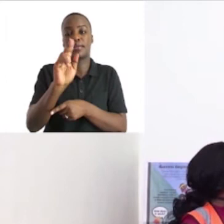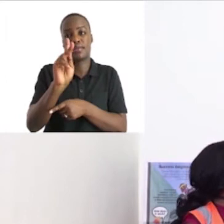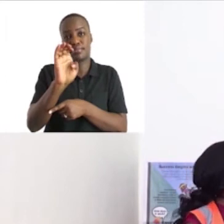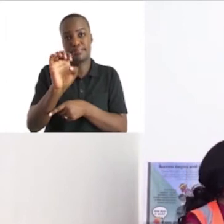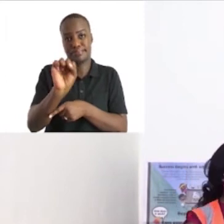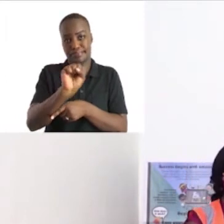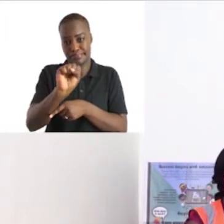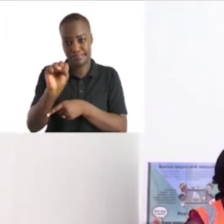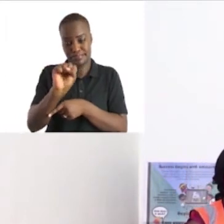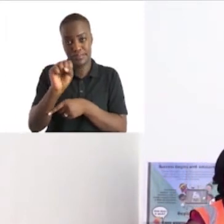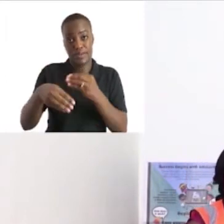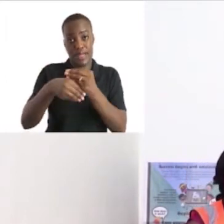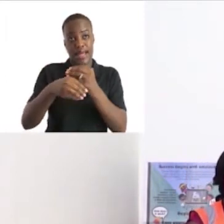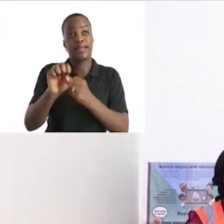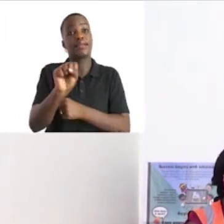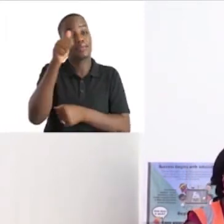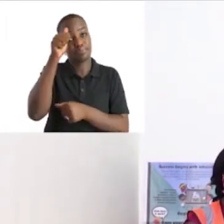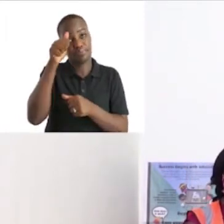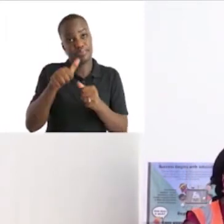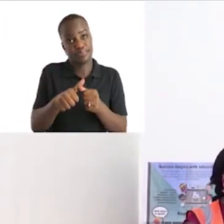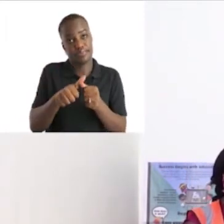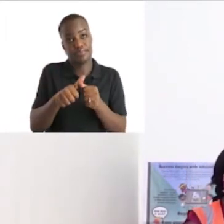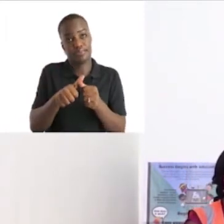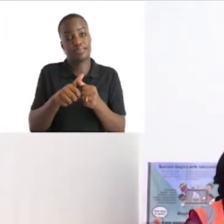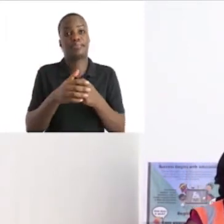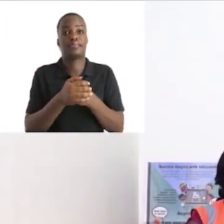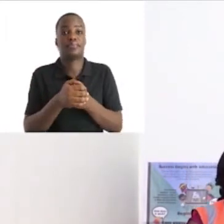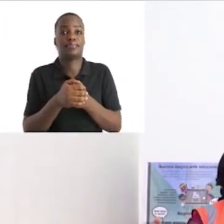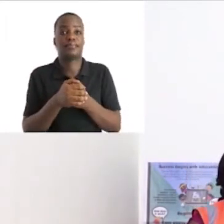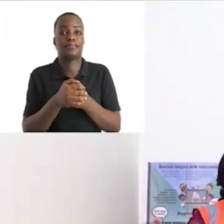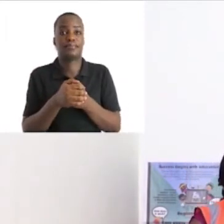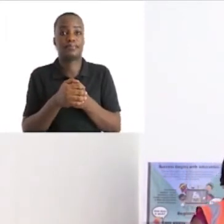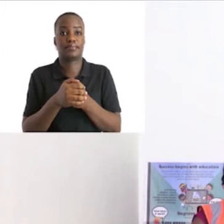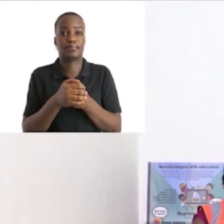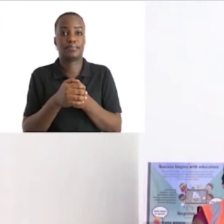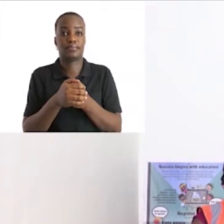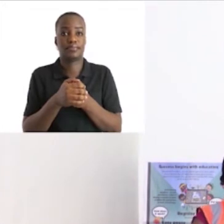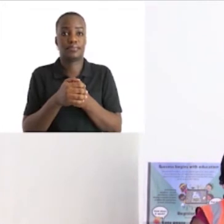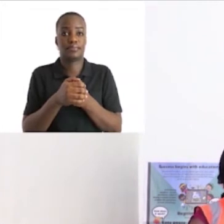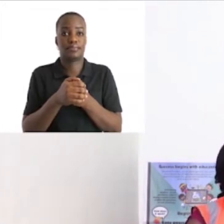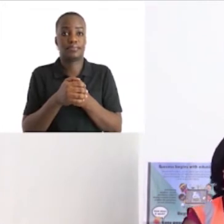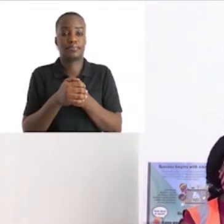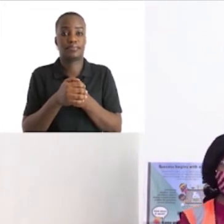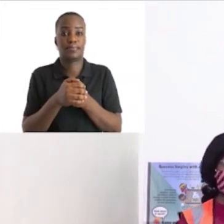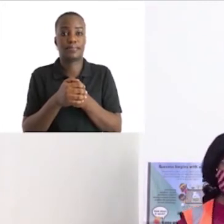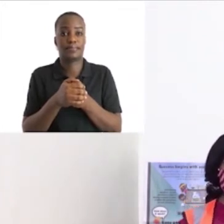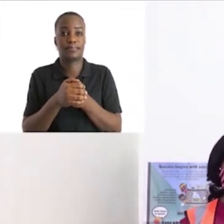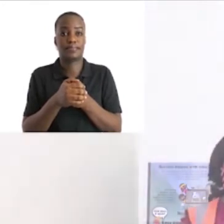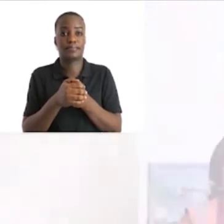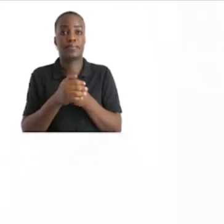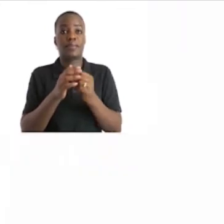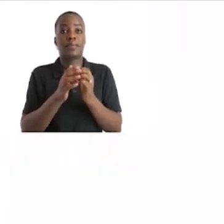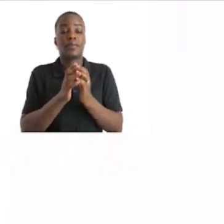to likes. And that becomes our simple present tense word. And if we look back into our